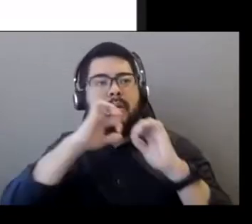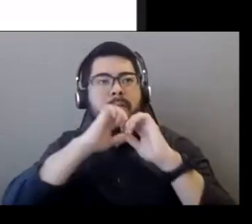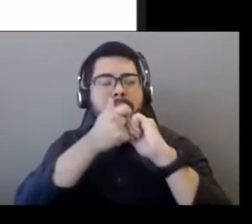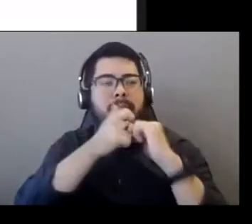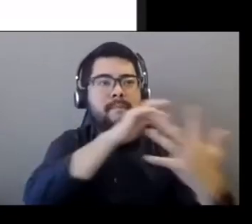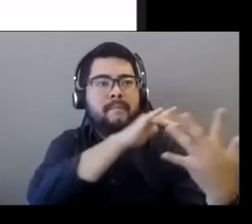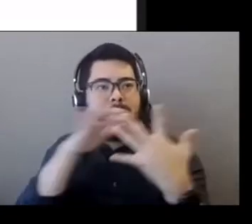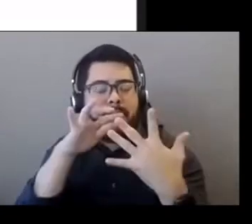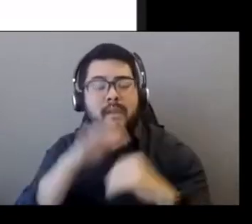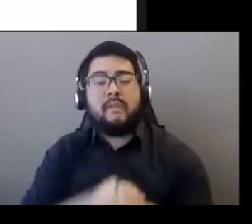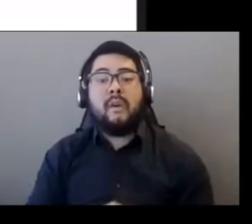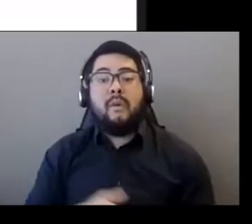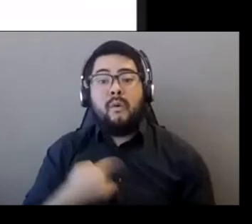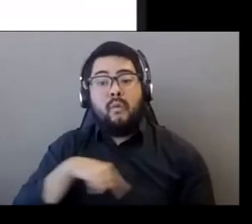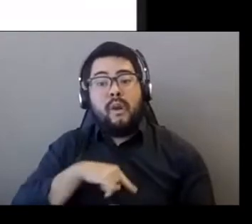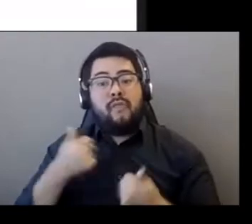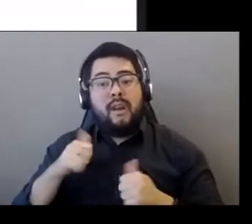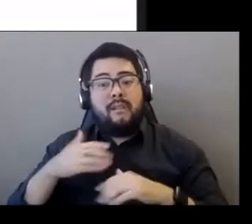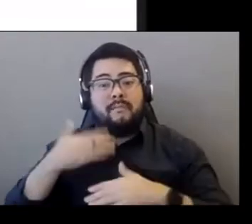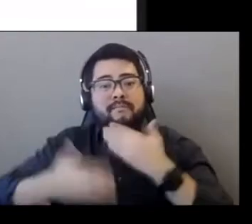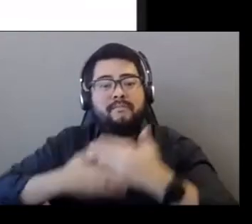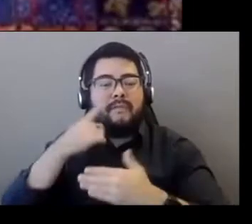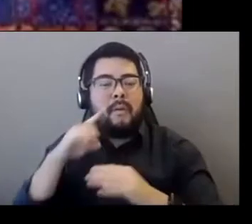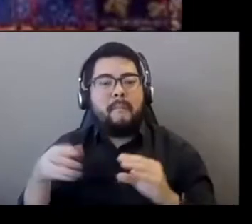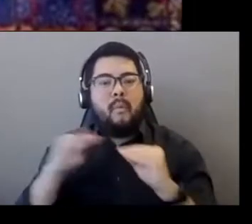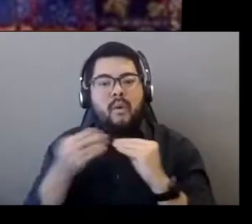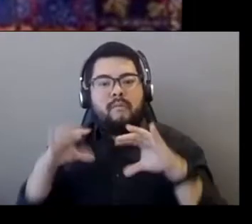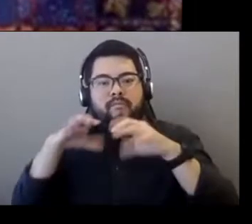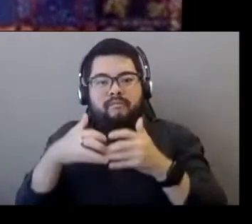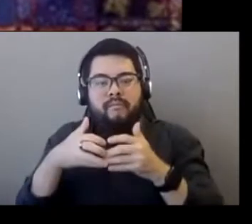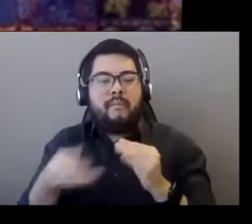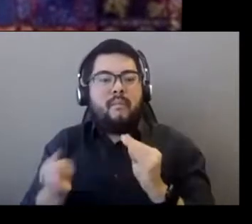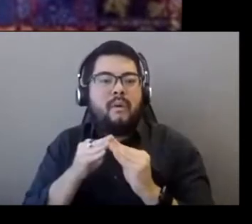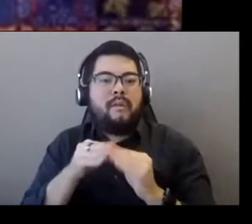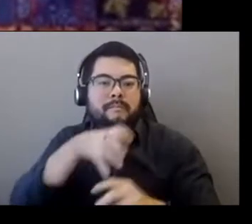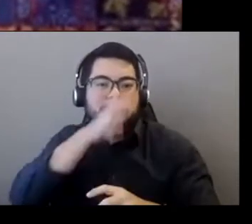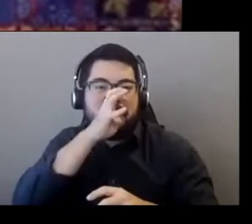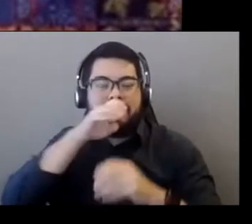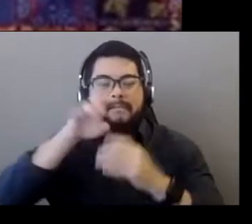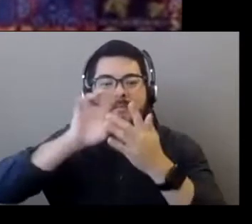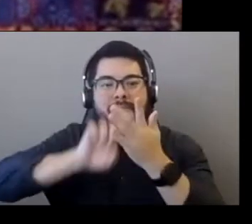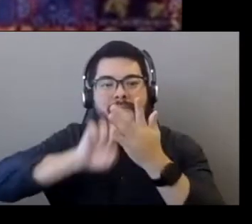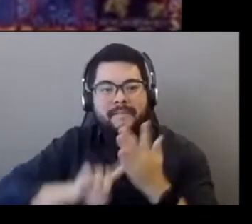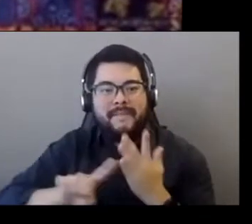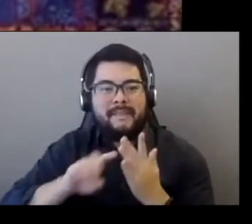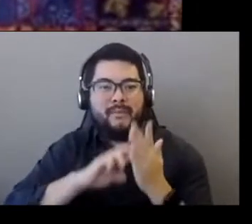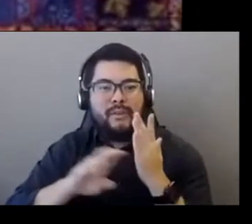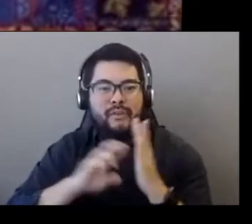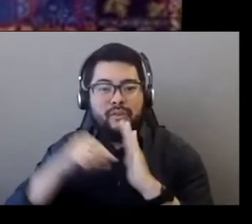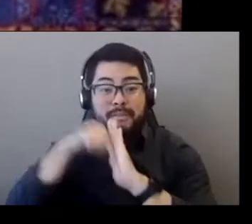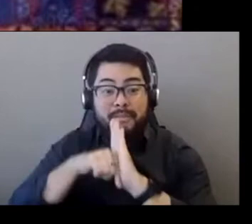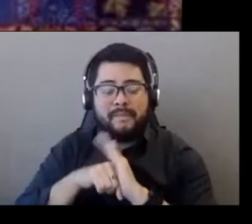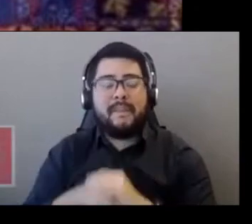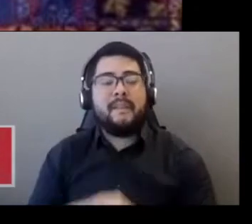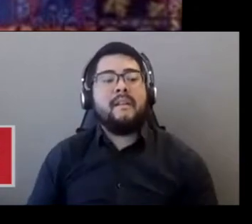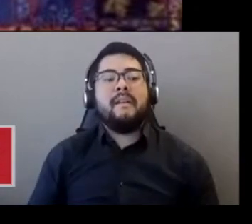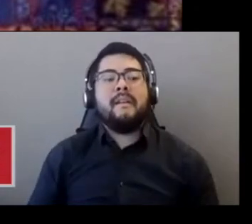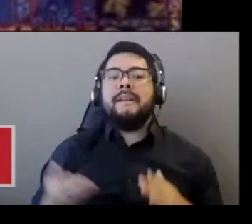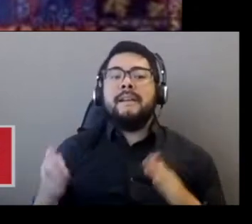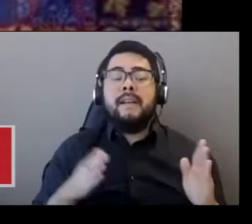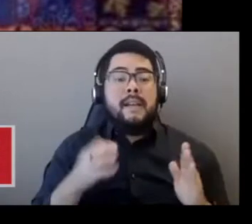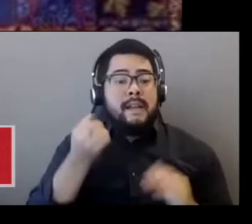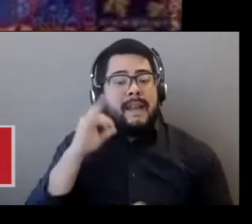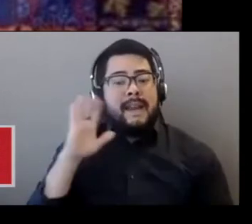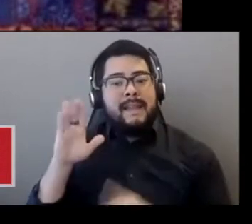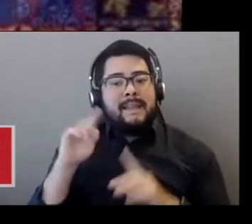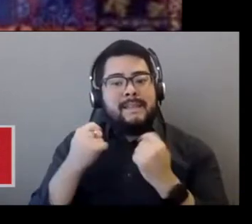towards building more coalitions and more rigorous study. And in keeping with all of these themes, Dr. Prashad's work with the